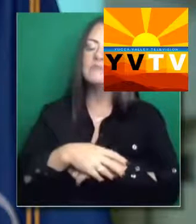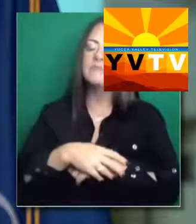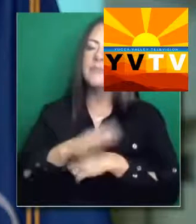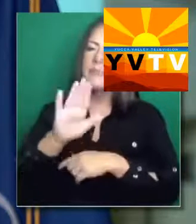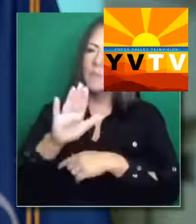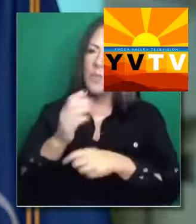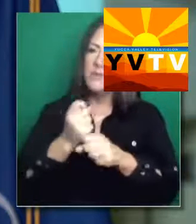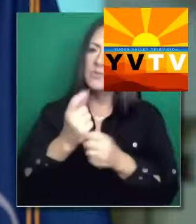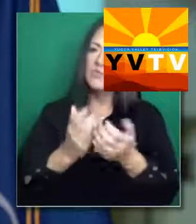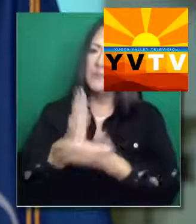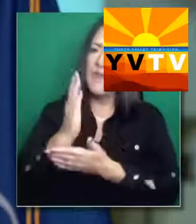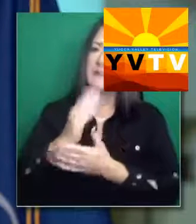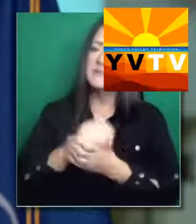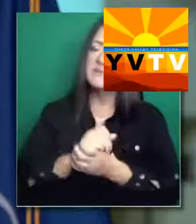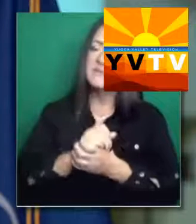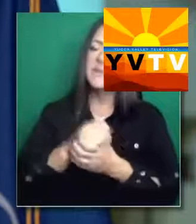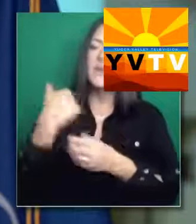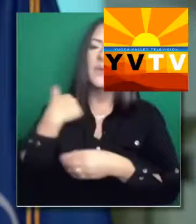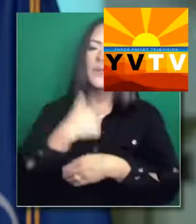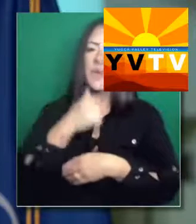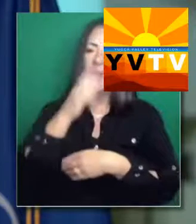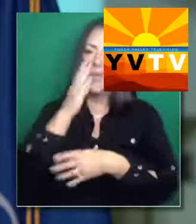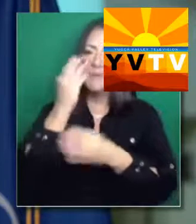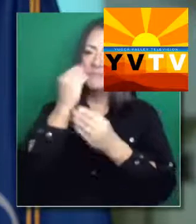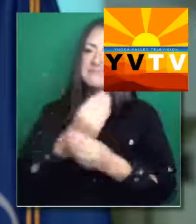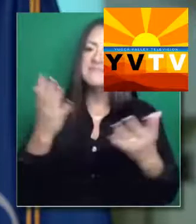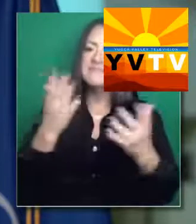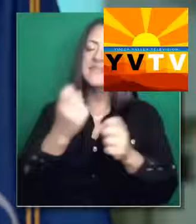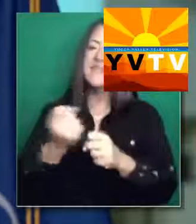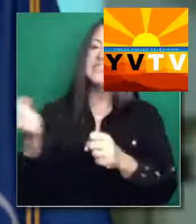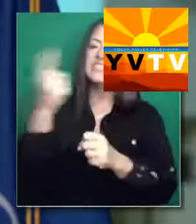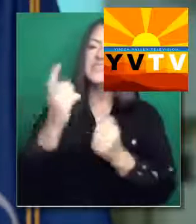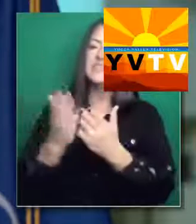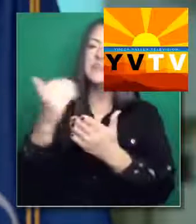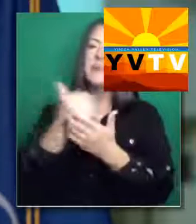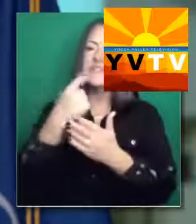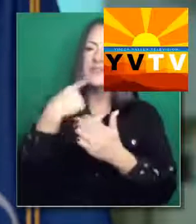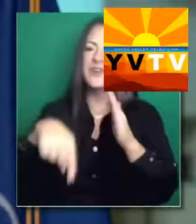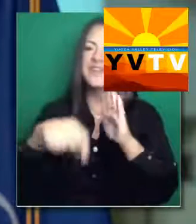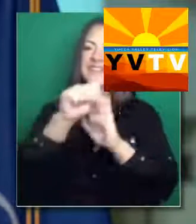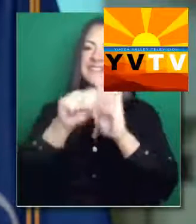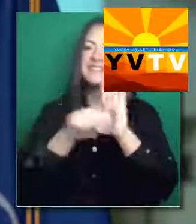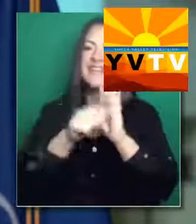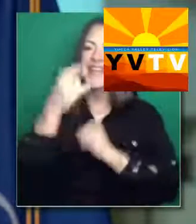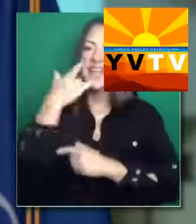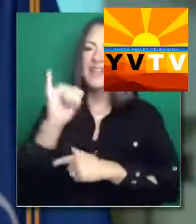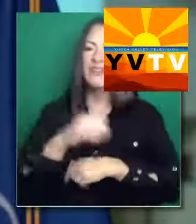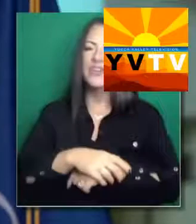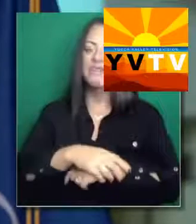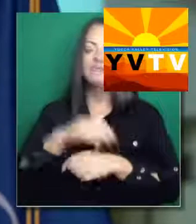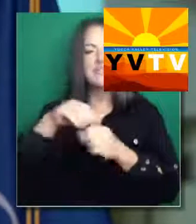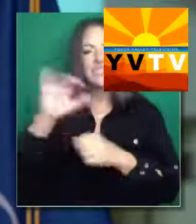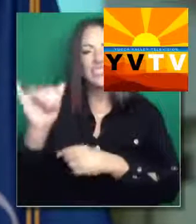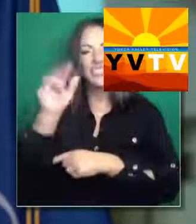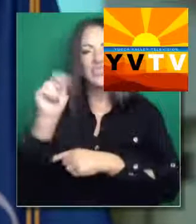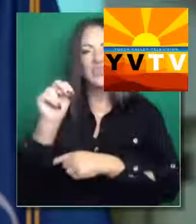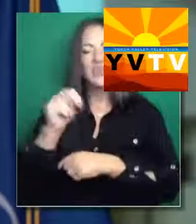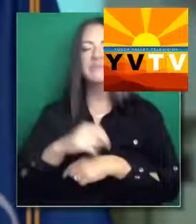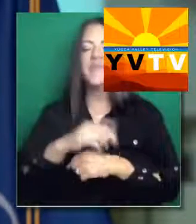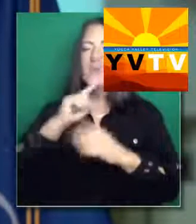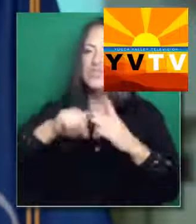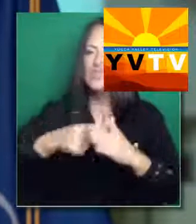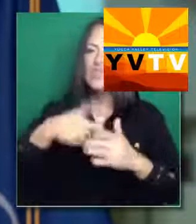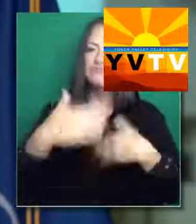we release our next fiscal year budget this week every year in January and begin the process of